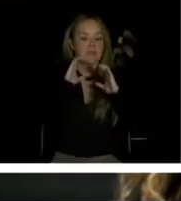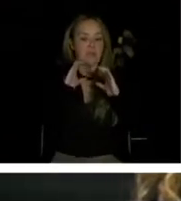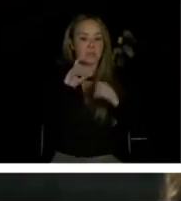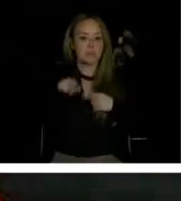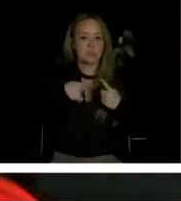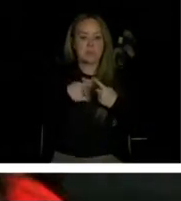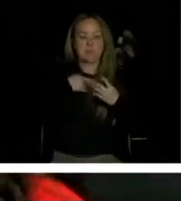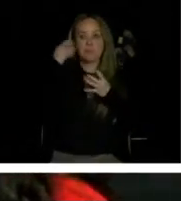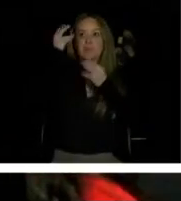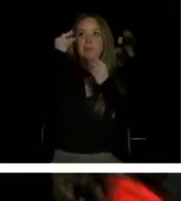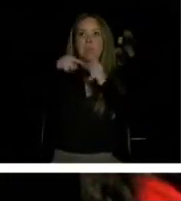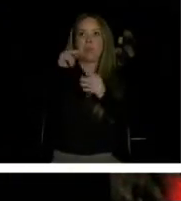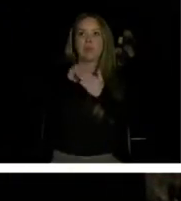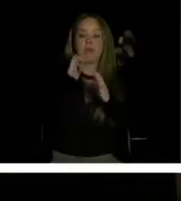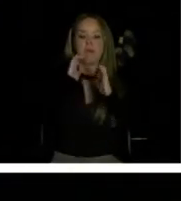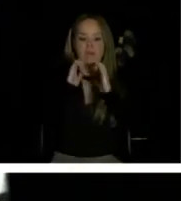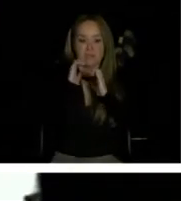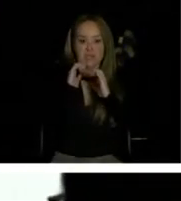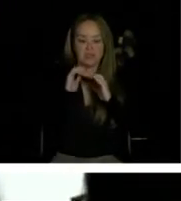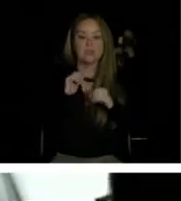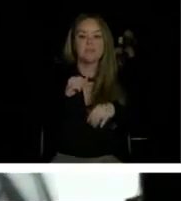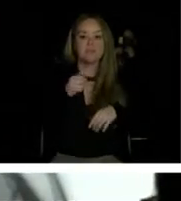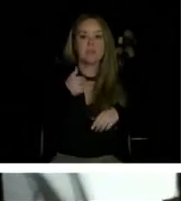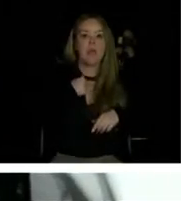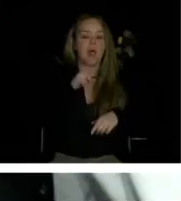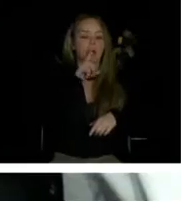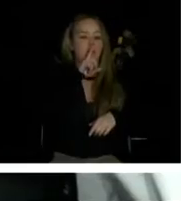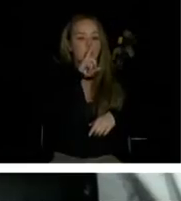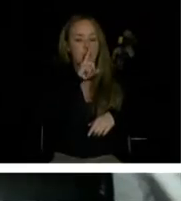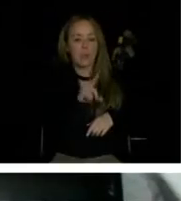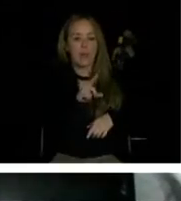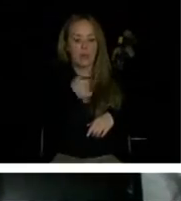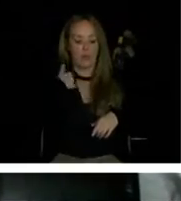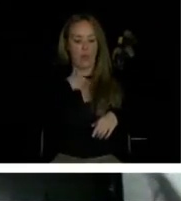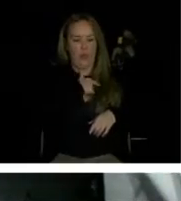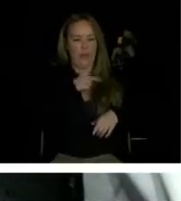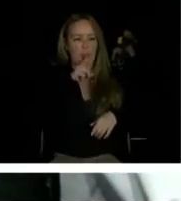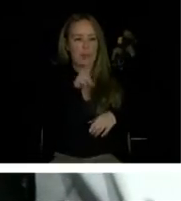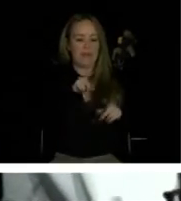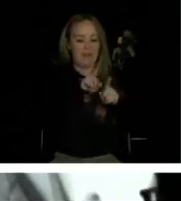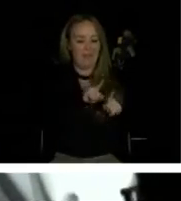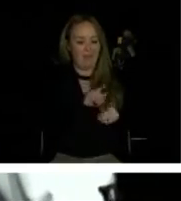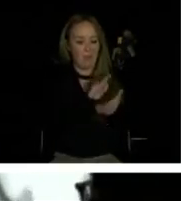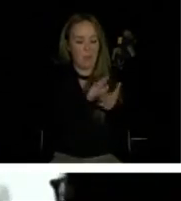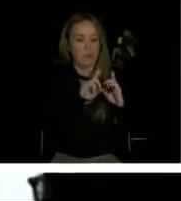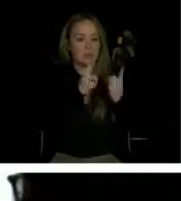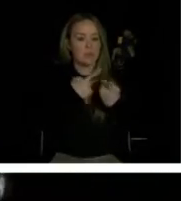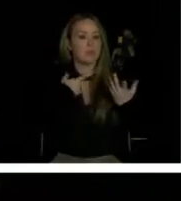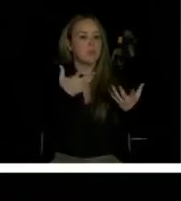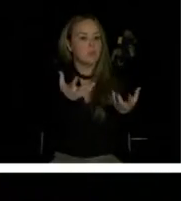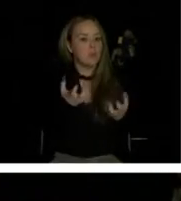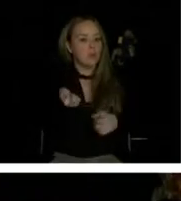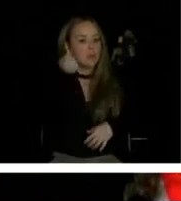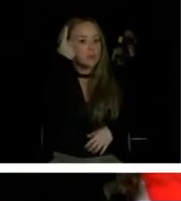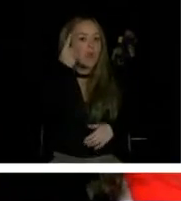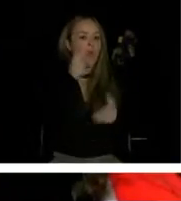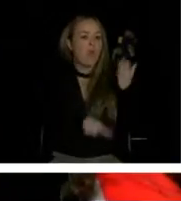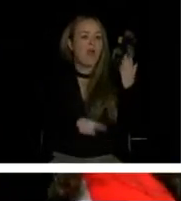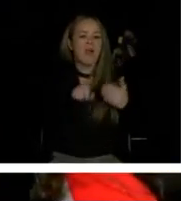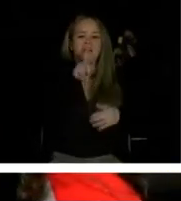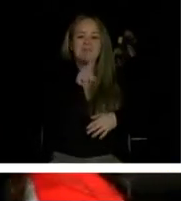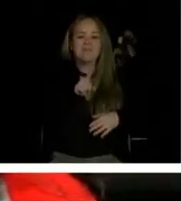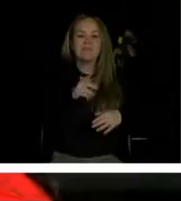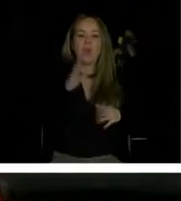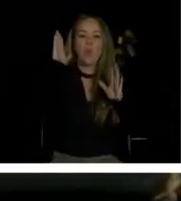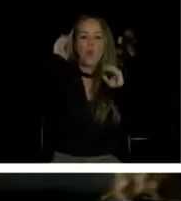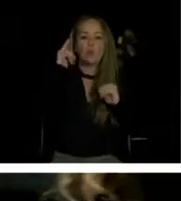when we think about this conversation, as I said, we really, as a school district, want to understand what are the